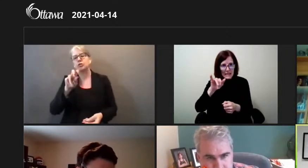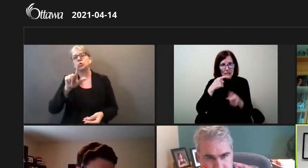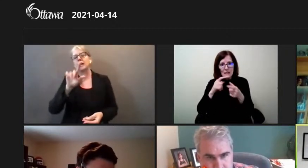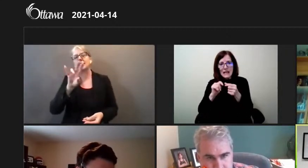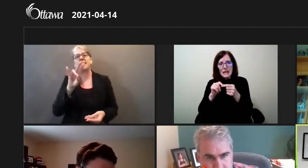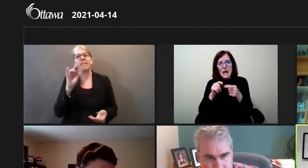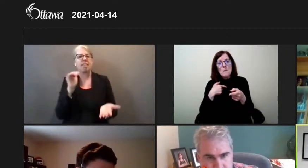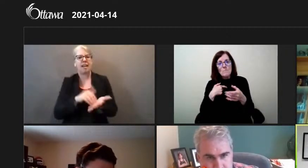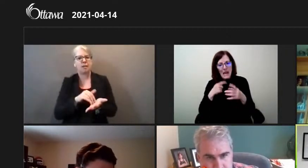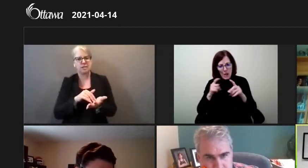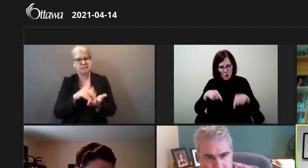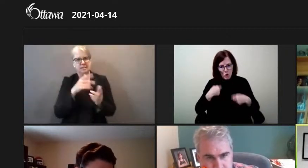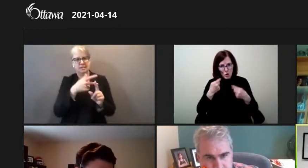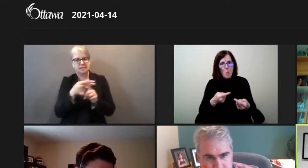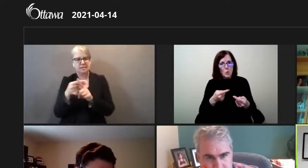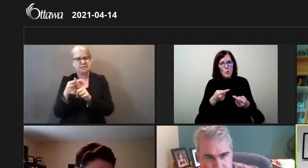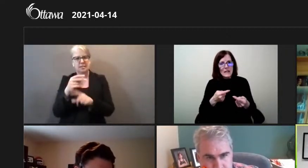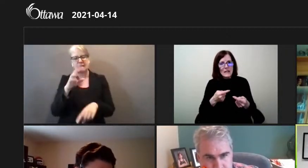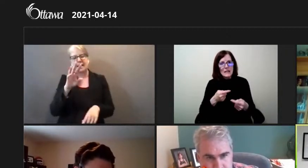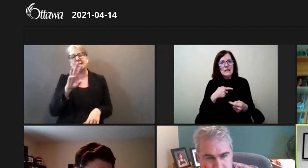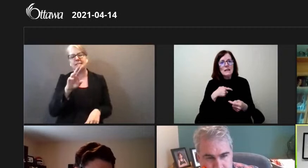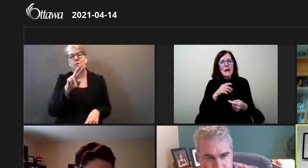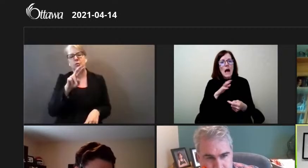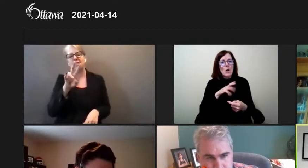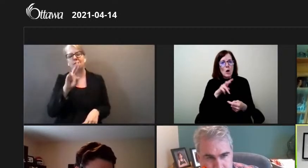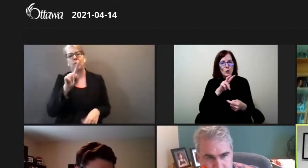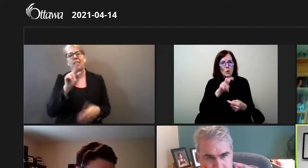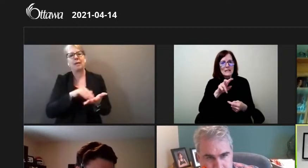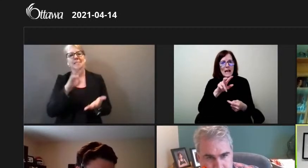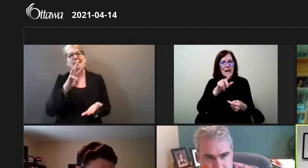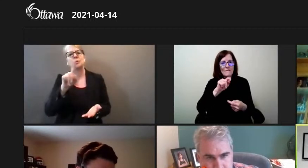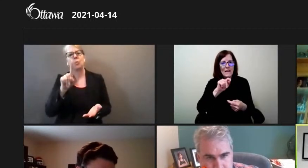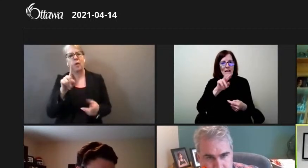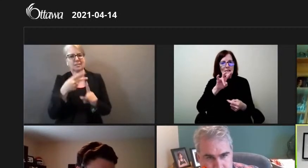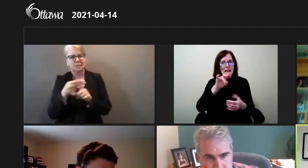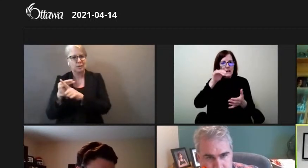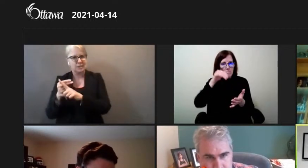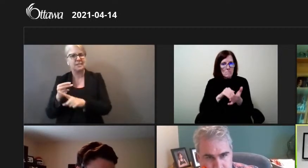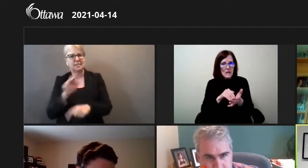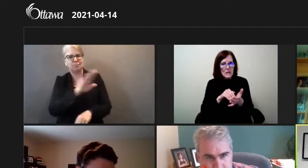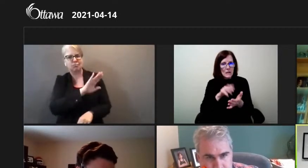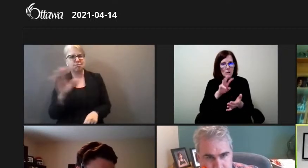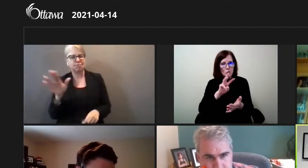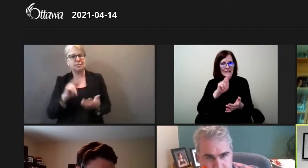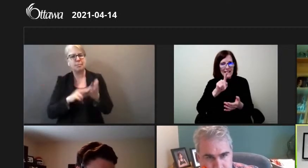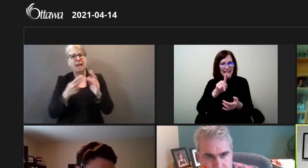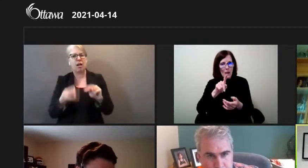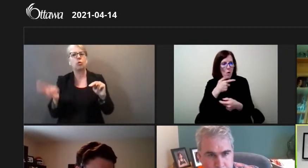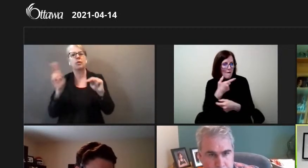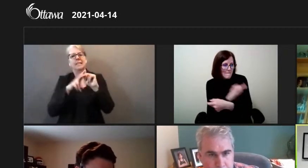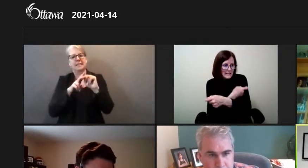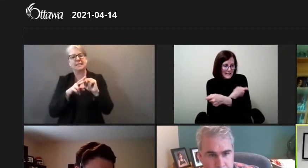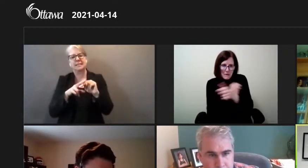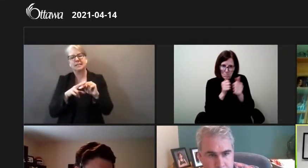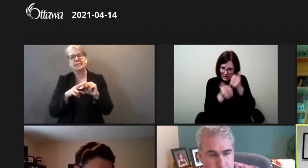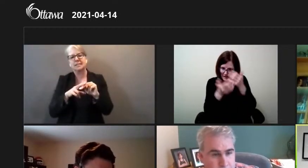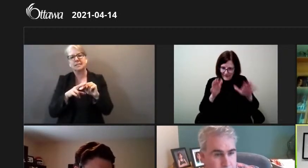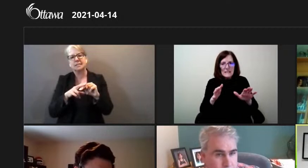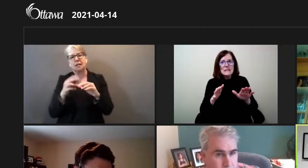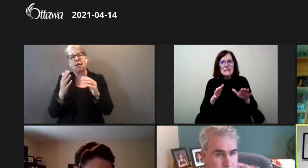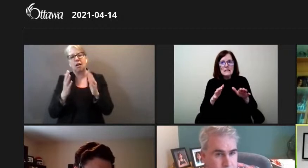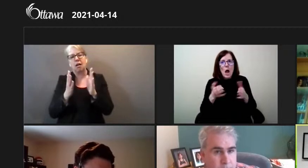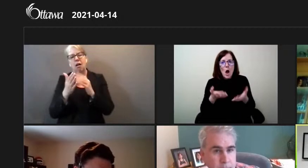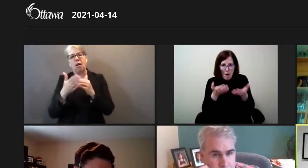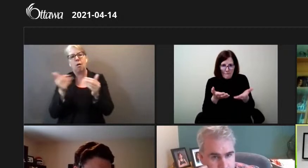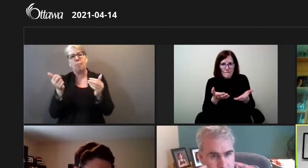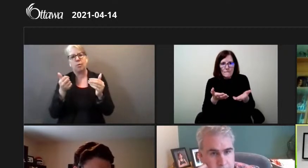227,000 61 doses of vaccine across, so an increase of over almost 9,000 since